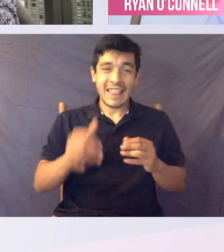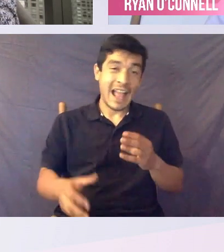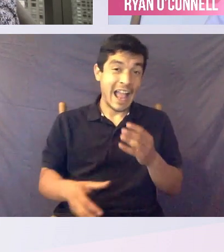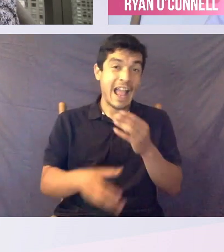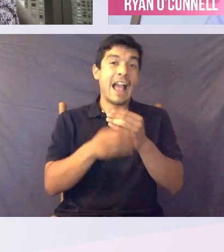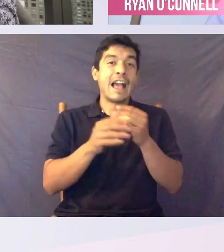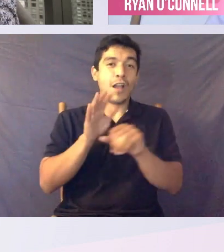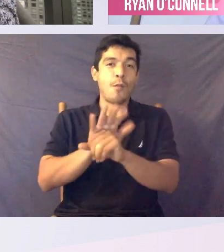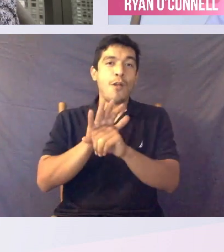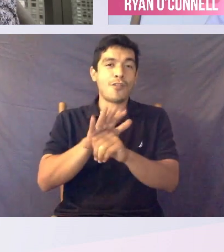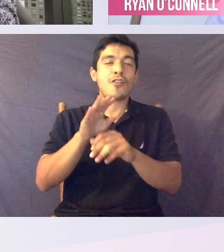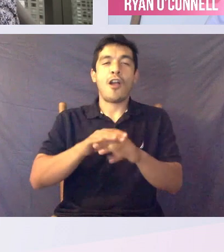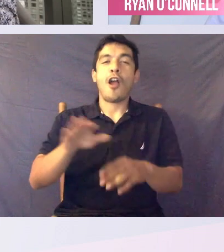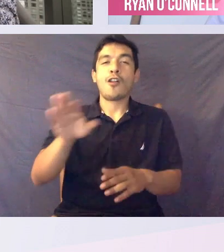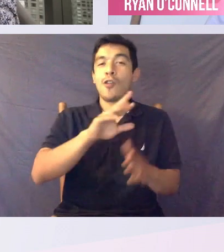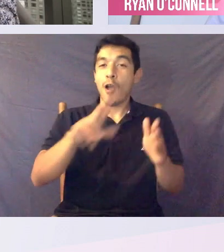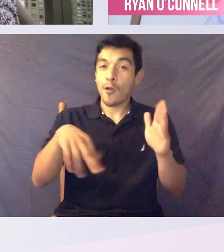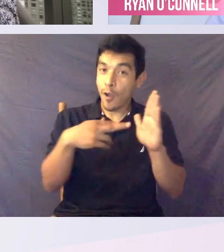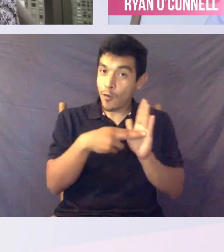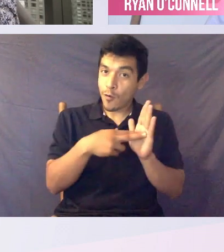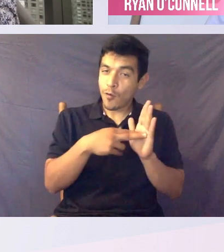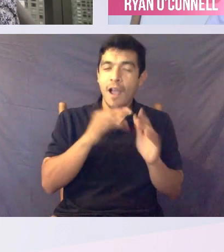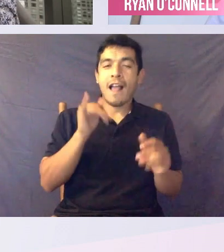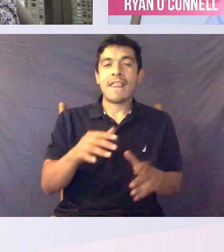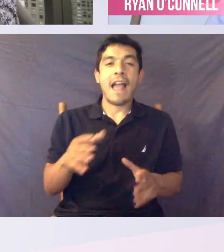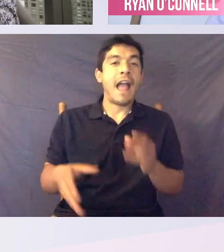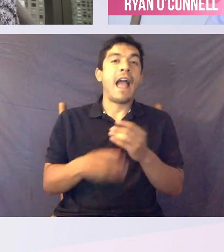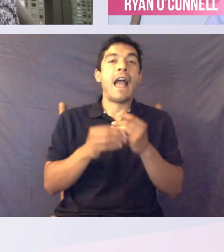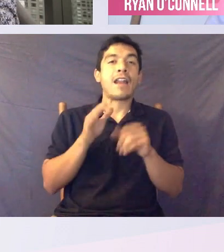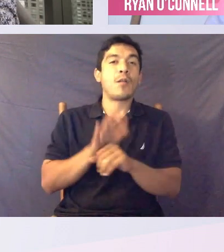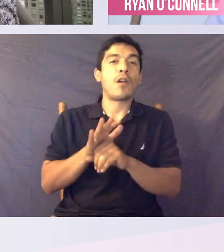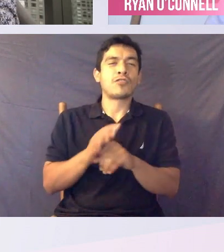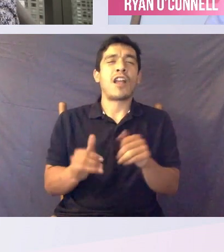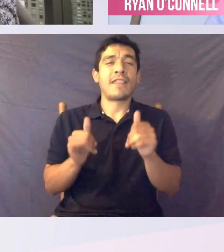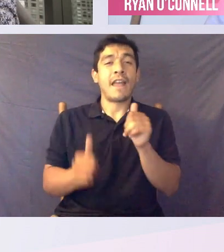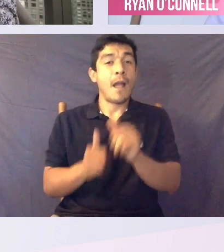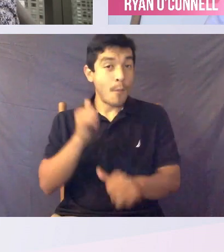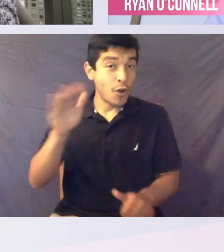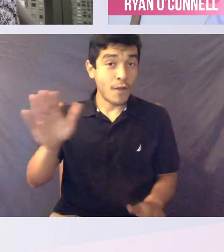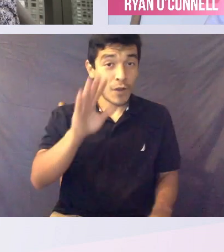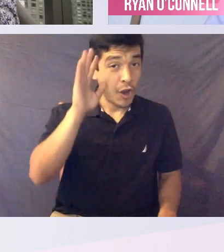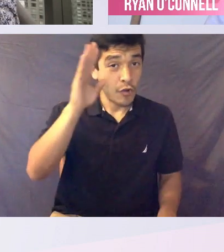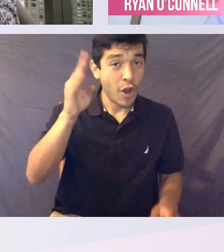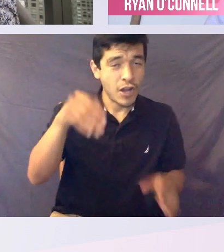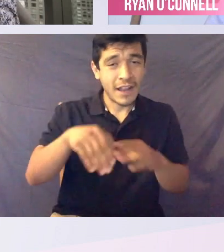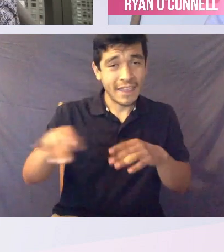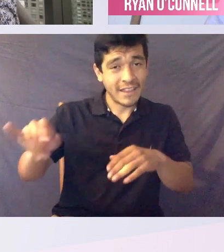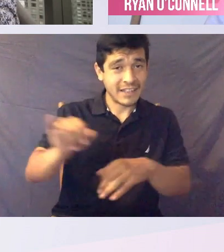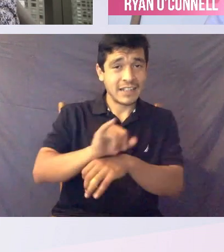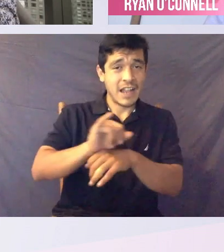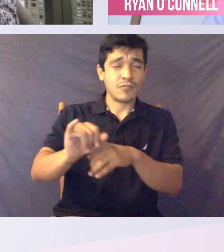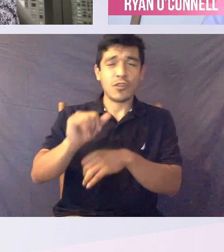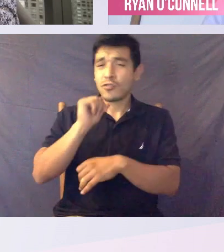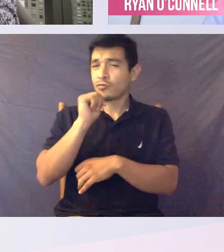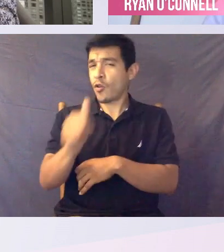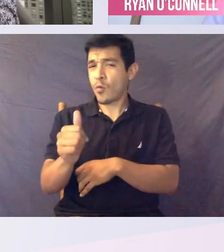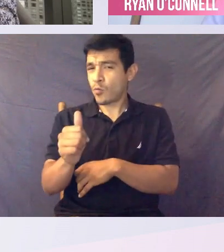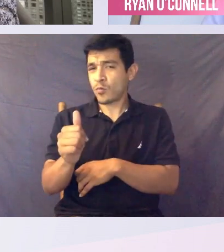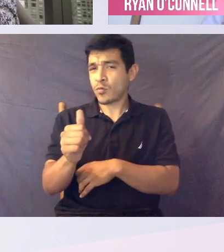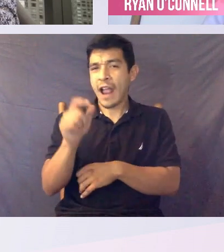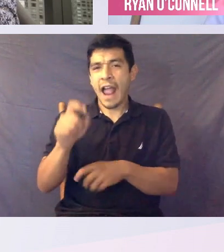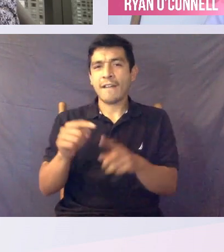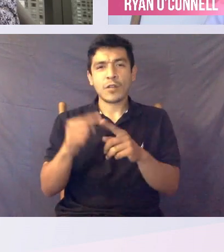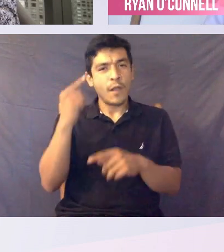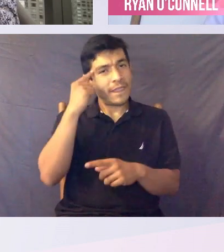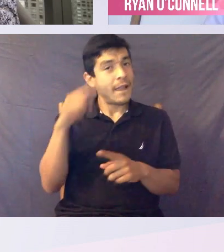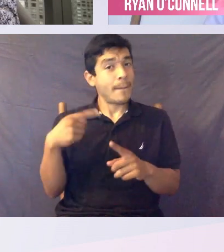onto your role. That's added pressure that majority of the creators in this industry, you know, don't necessarily have to think about.